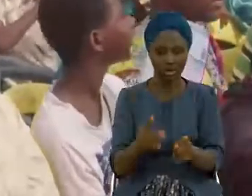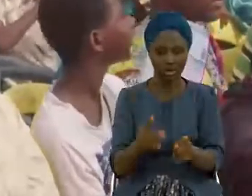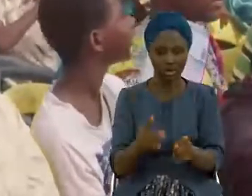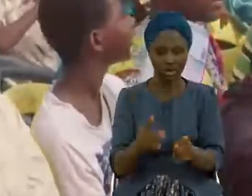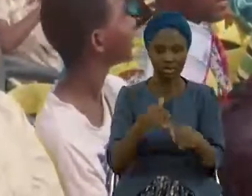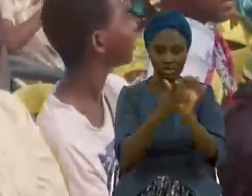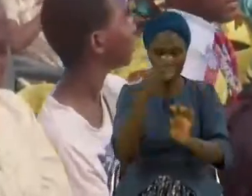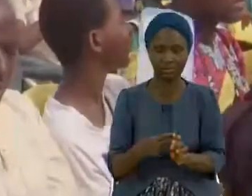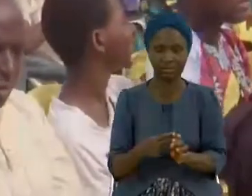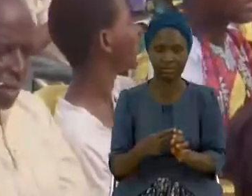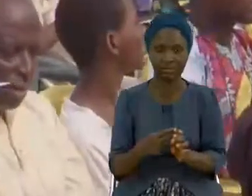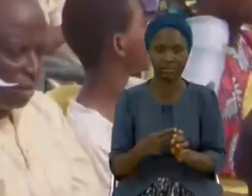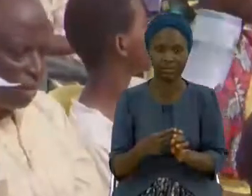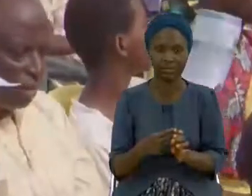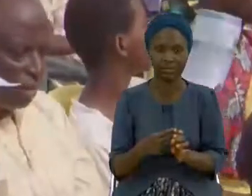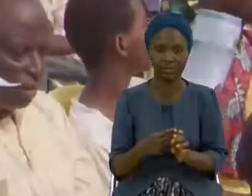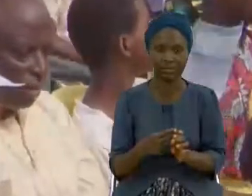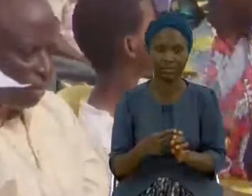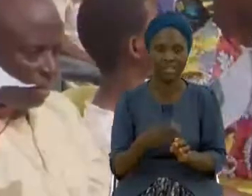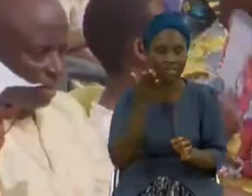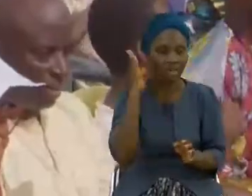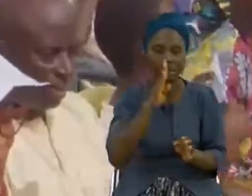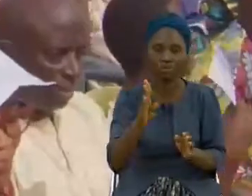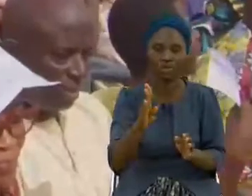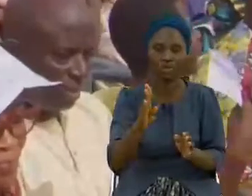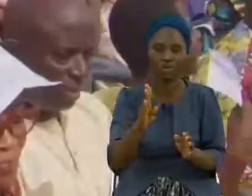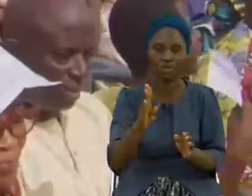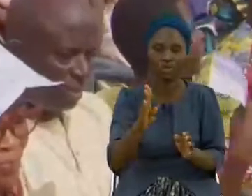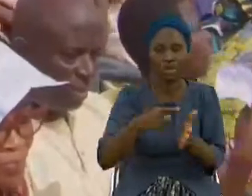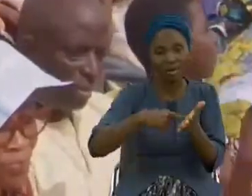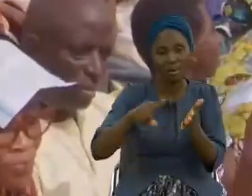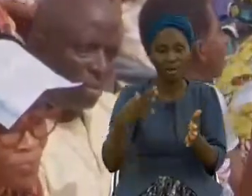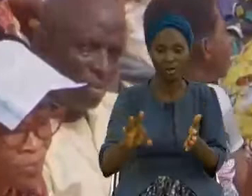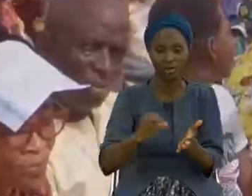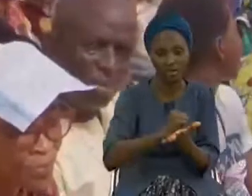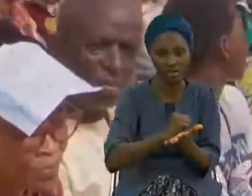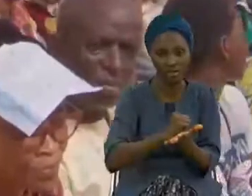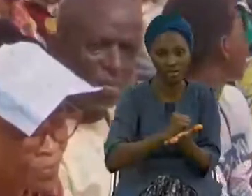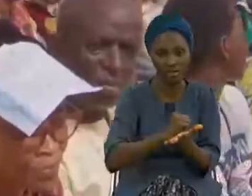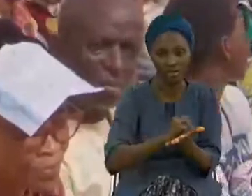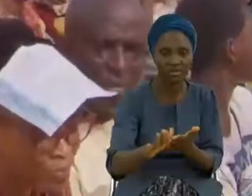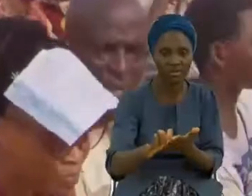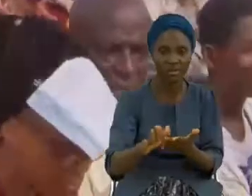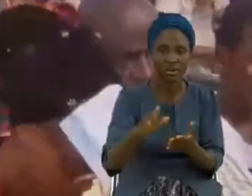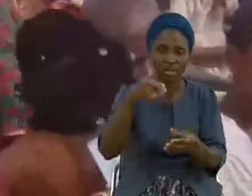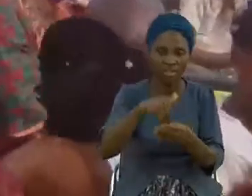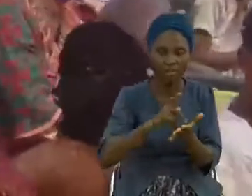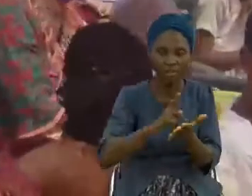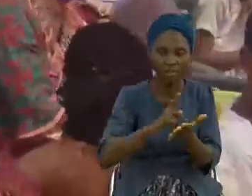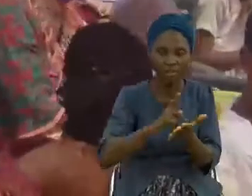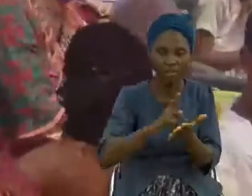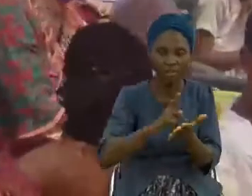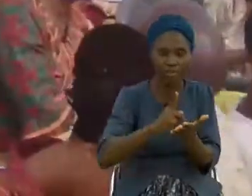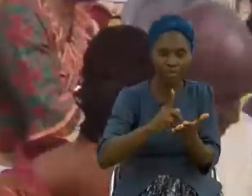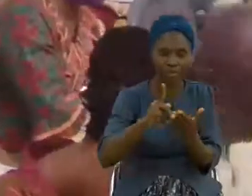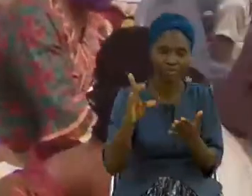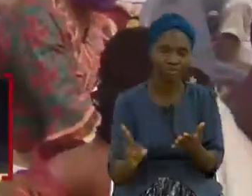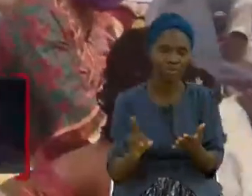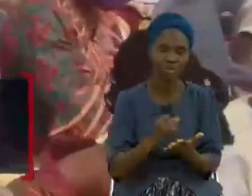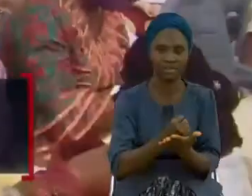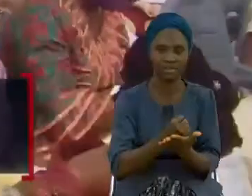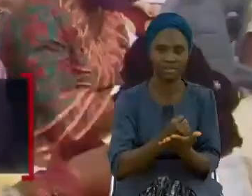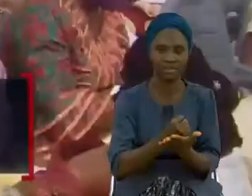of sanctification in purified saves but told enforced thessalonians chapter